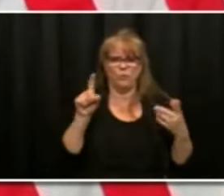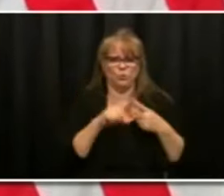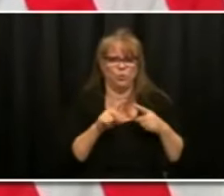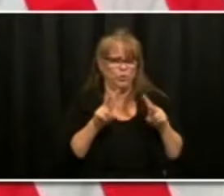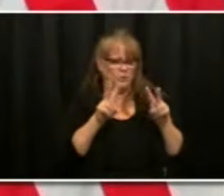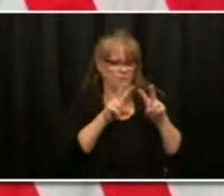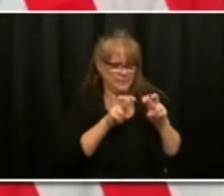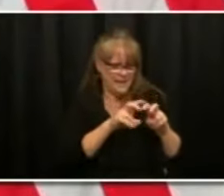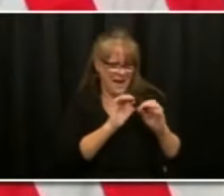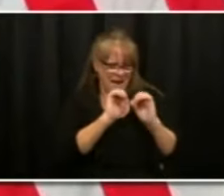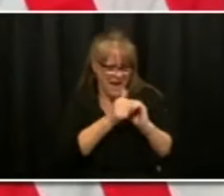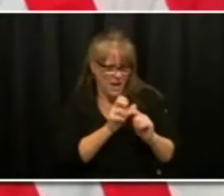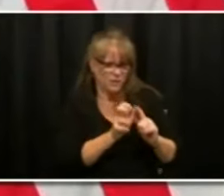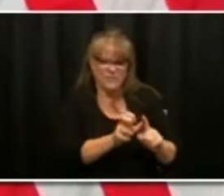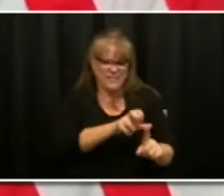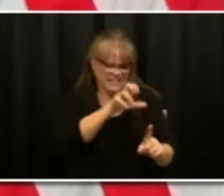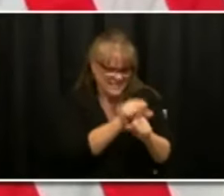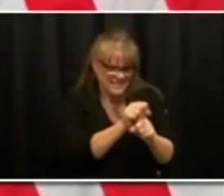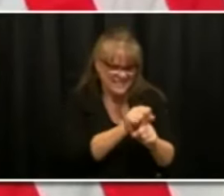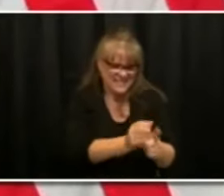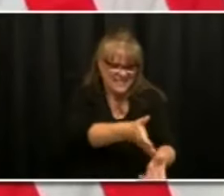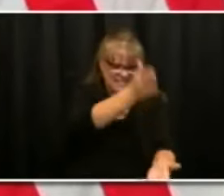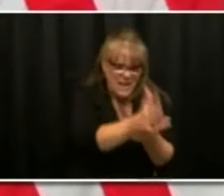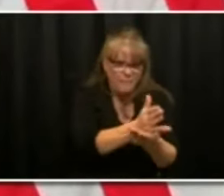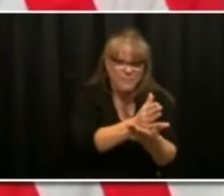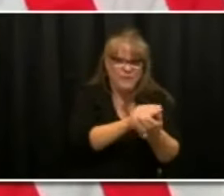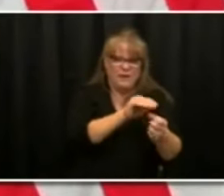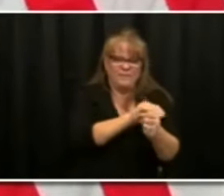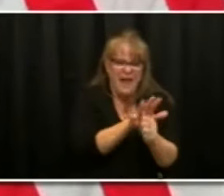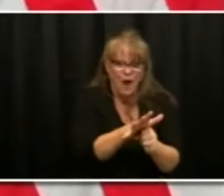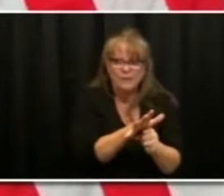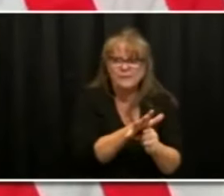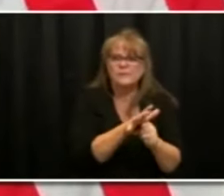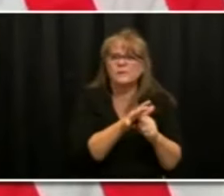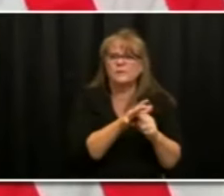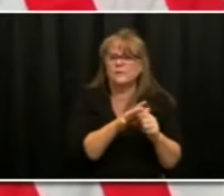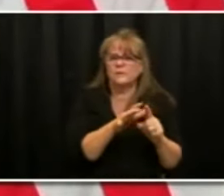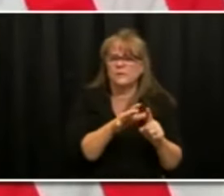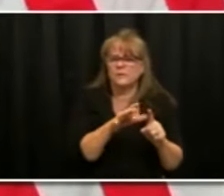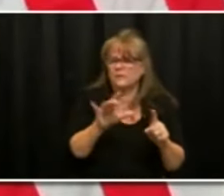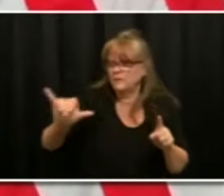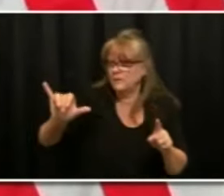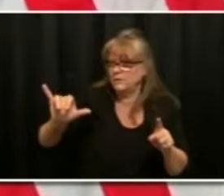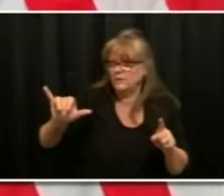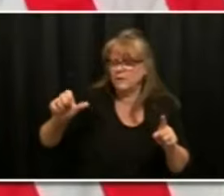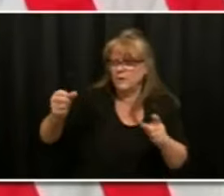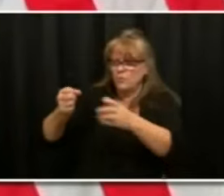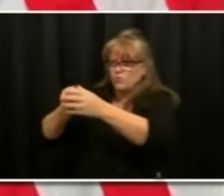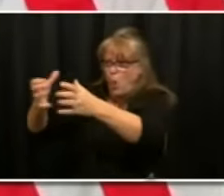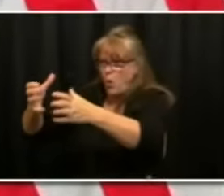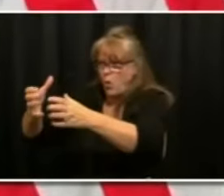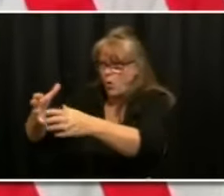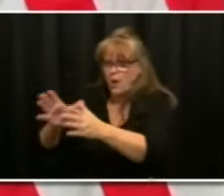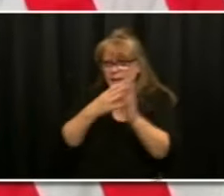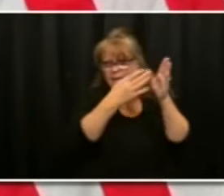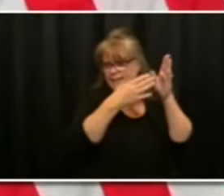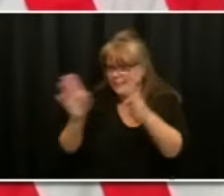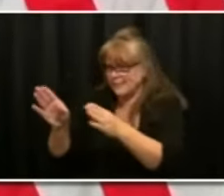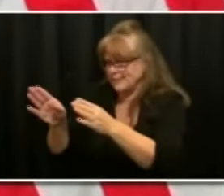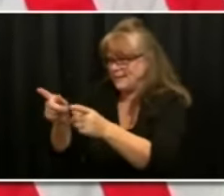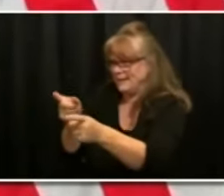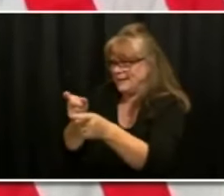be, but it's the right response at the right time in the right area to contain the spread of the